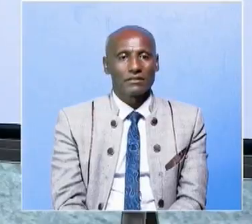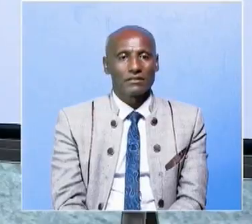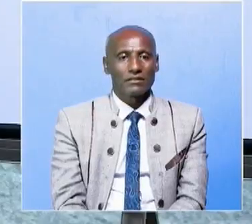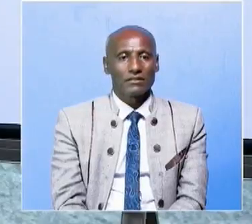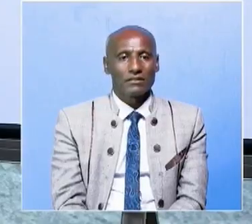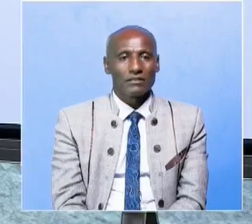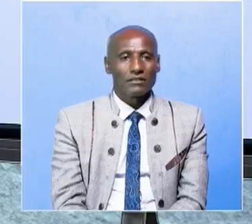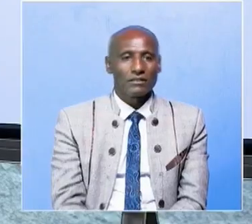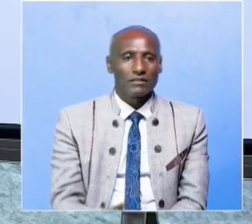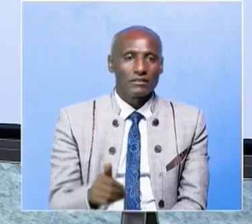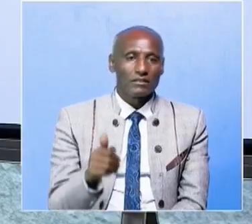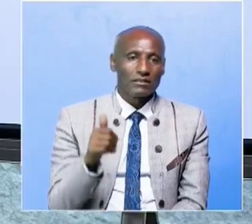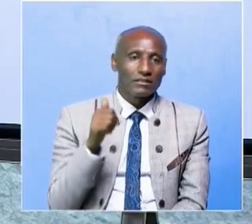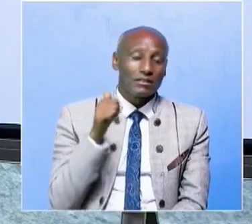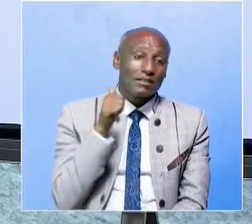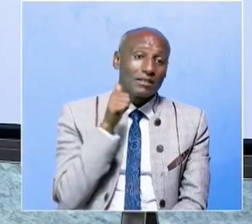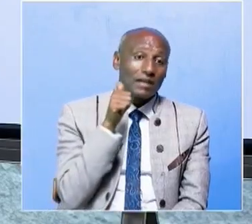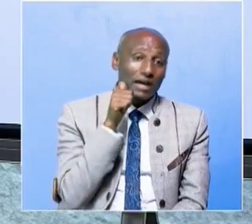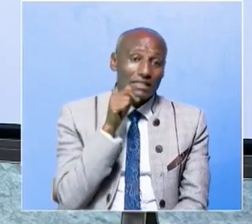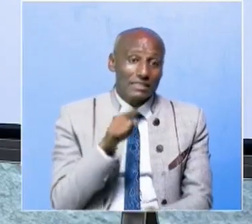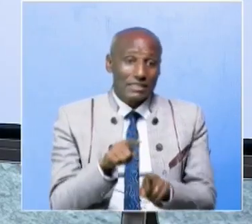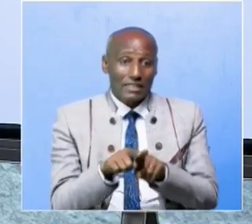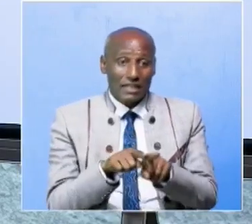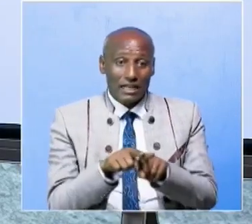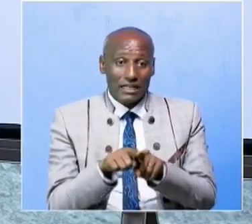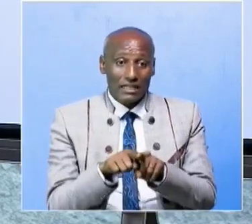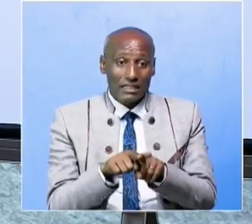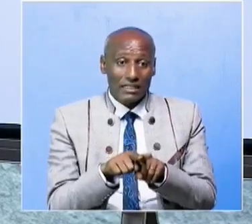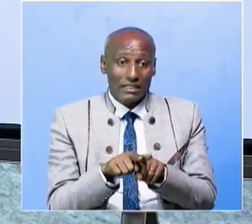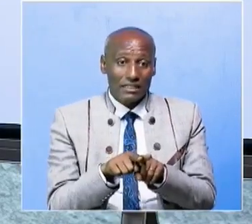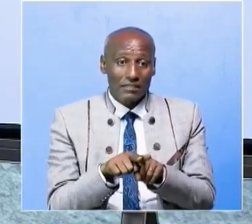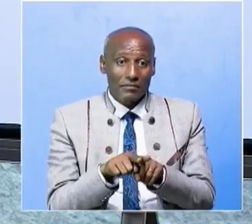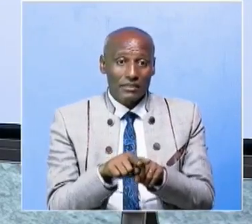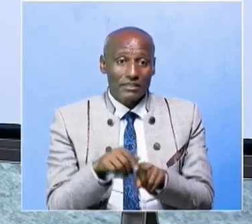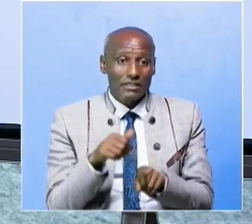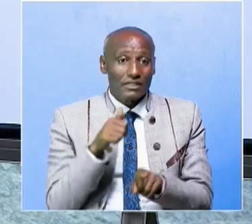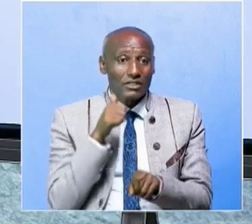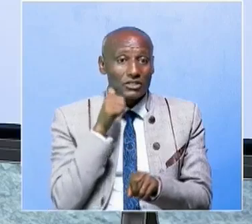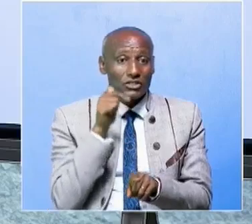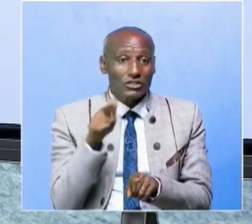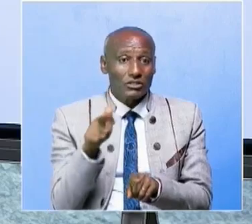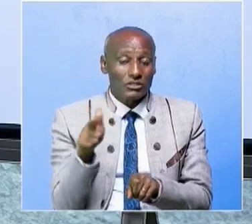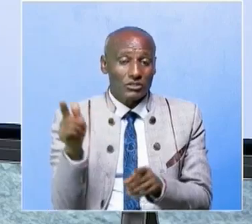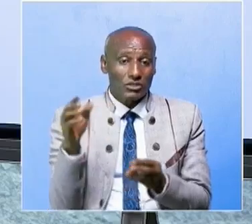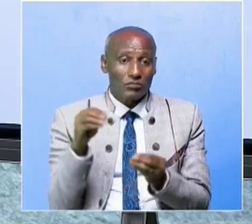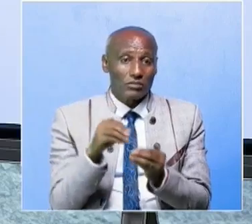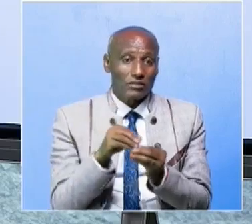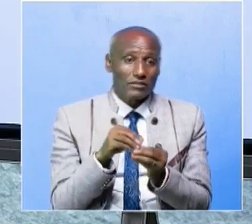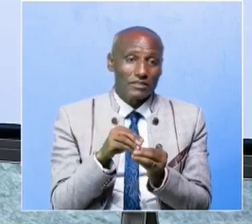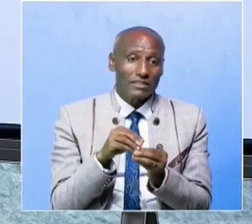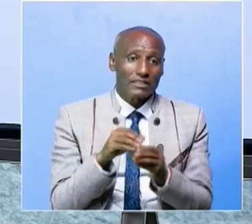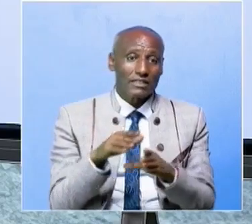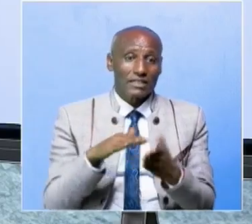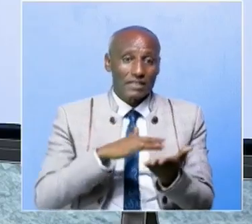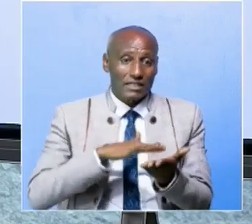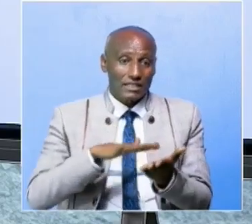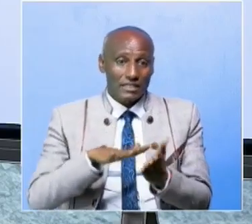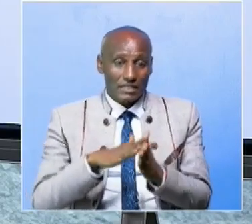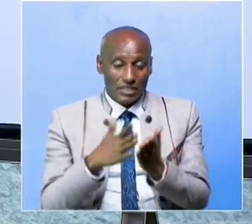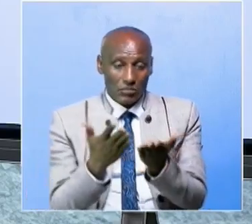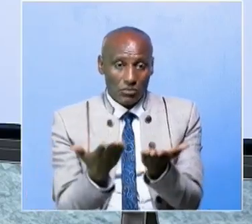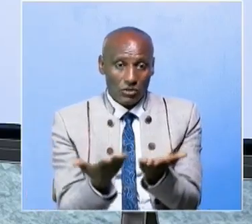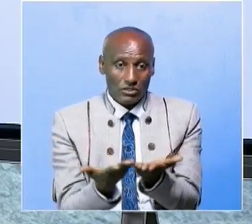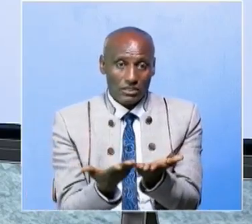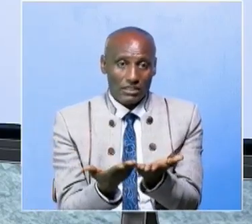Aster agrees, but she also believes that reading books has what? Different adventures. You could have